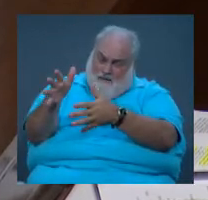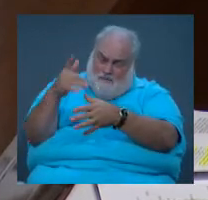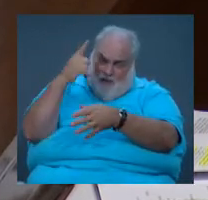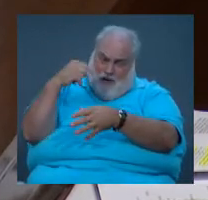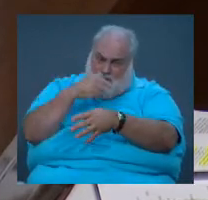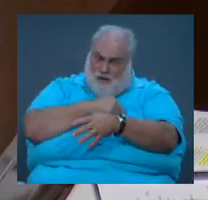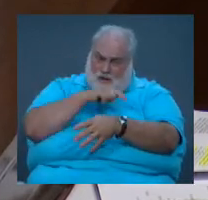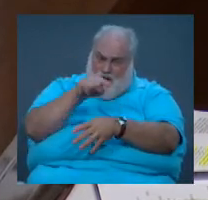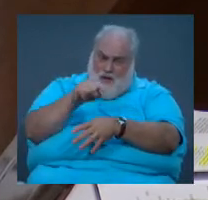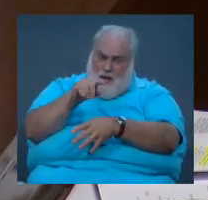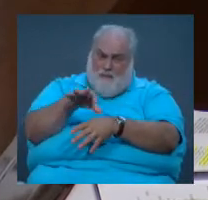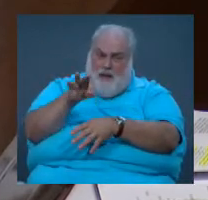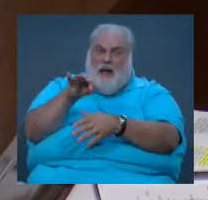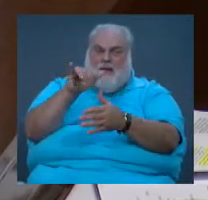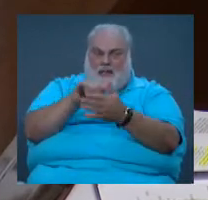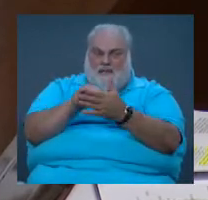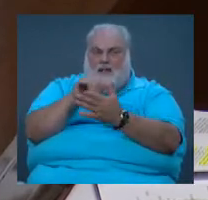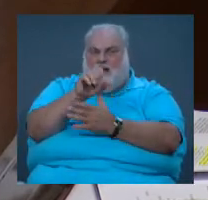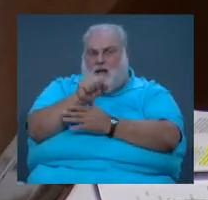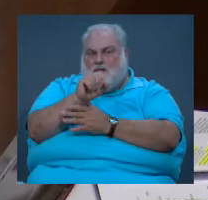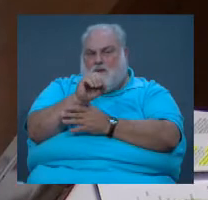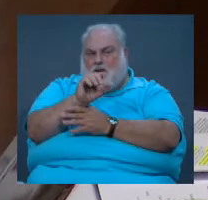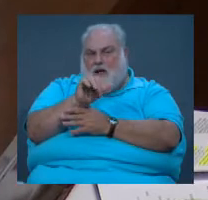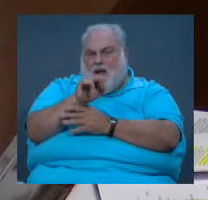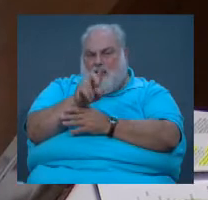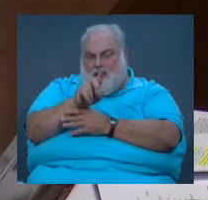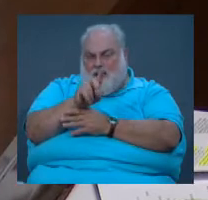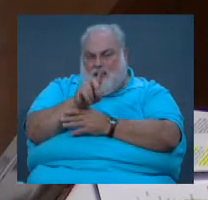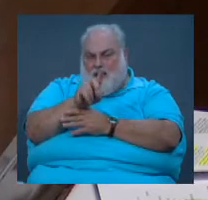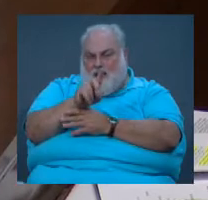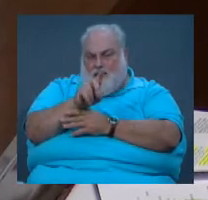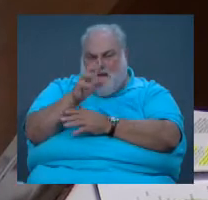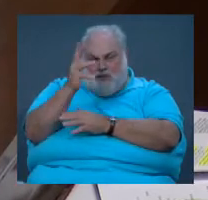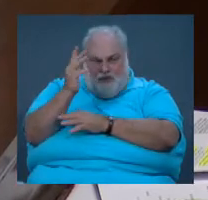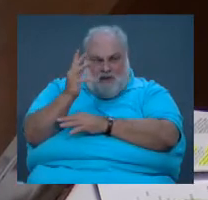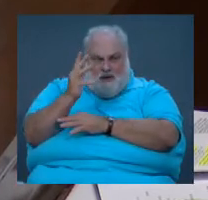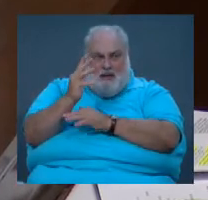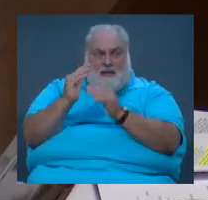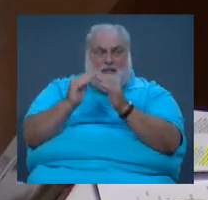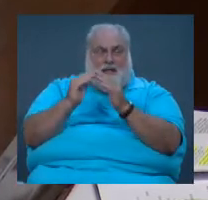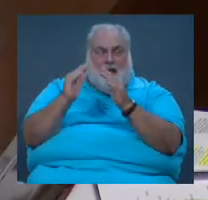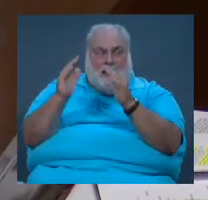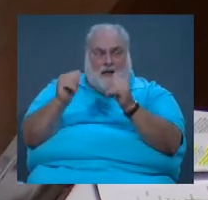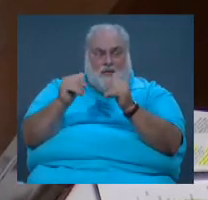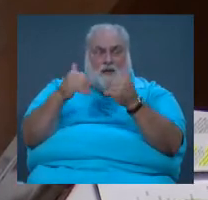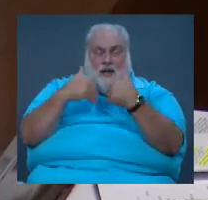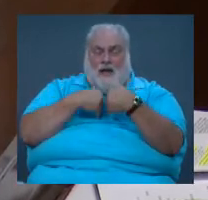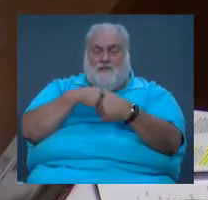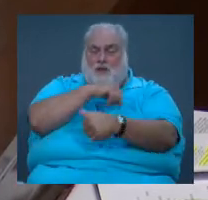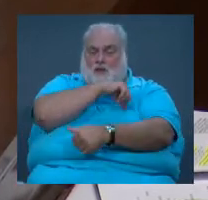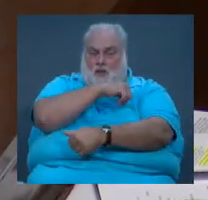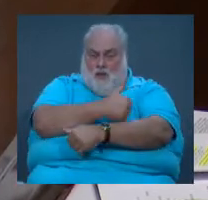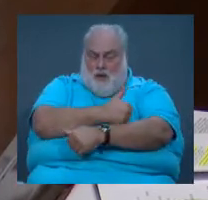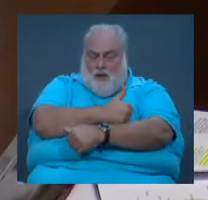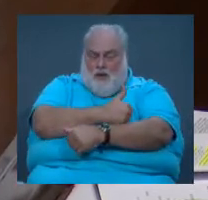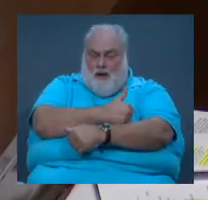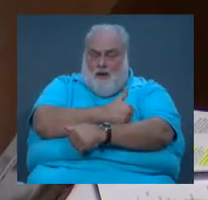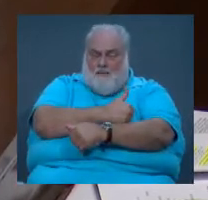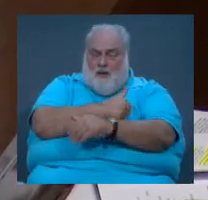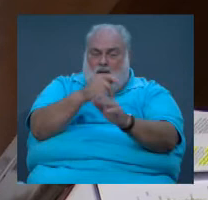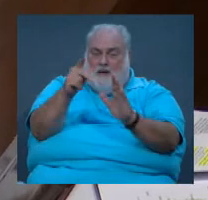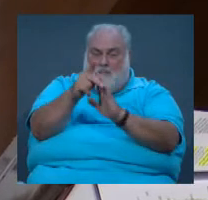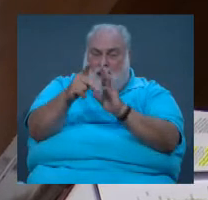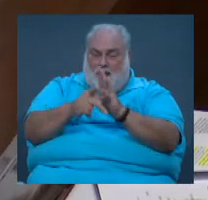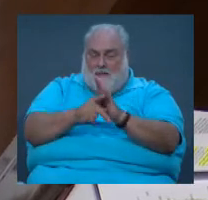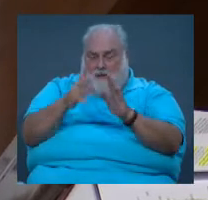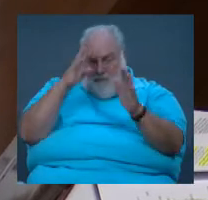off, Only those are housing. in the solid waste Only ordinance. housing. I don't care nothing about trees. That's Well, in housing, we've got the authority. It's a question of policy for the